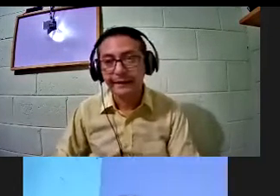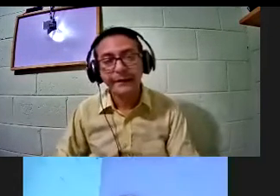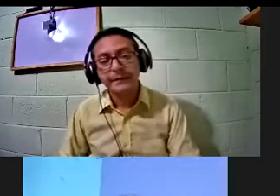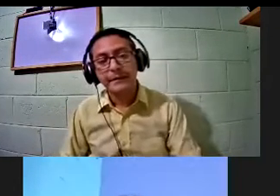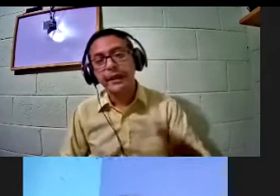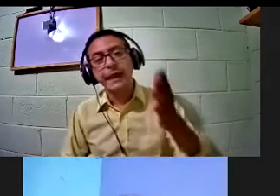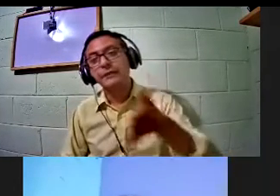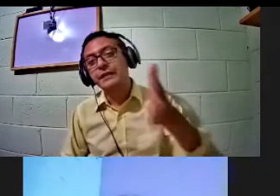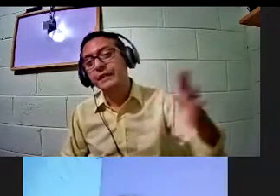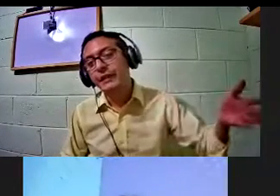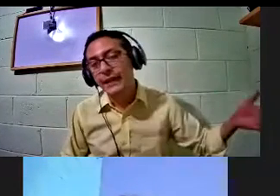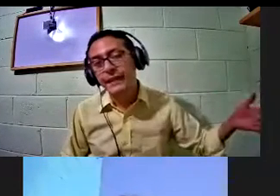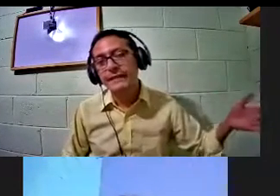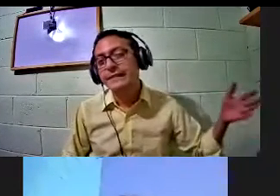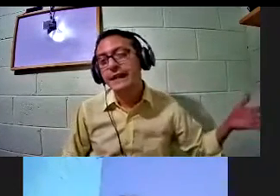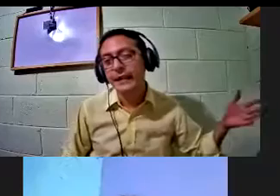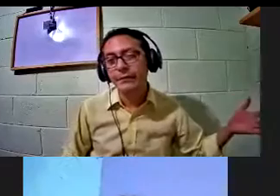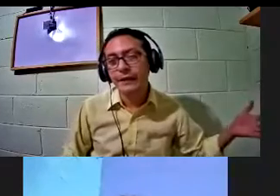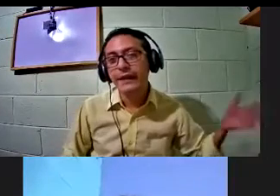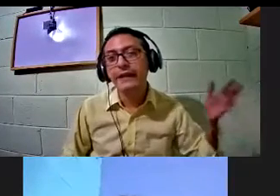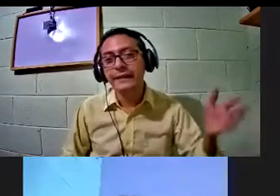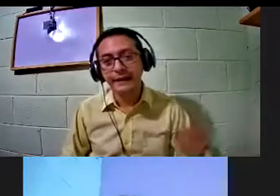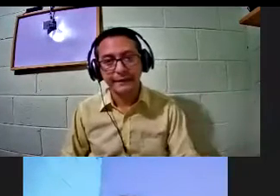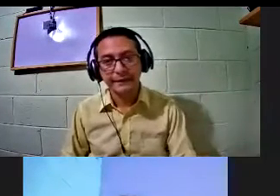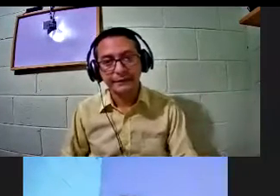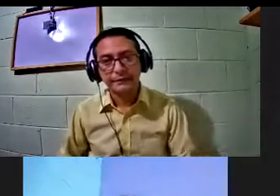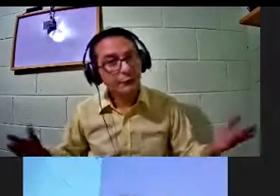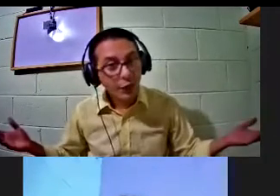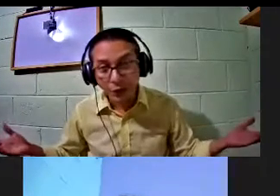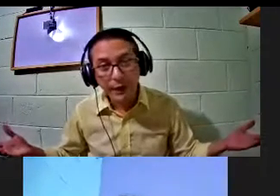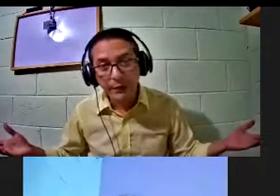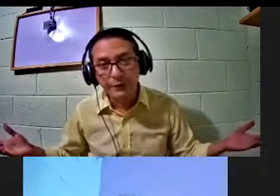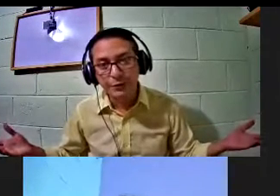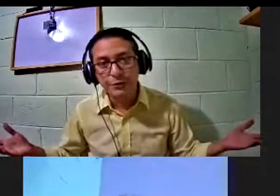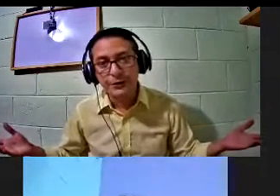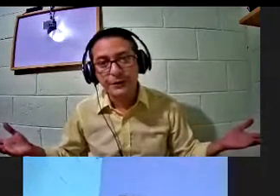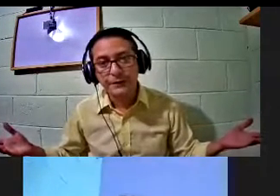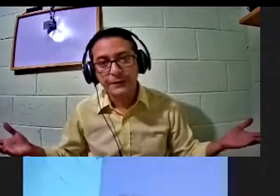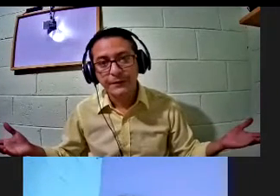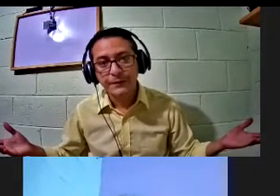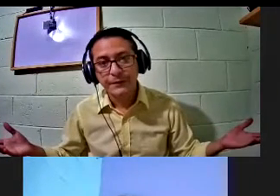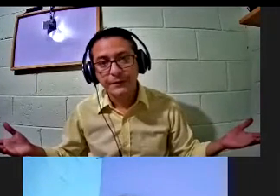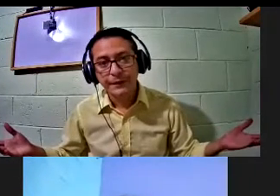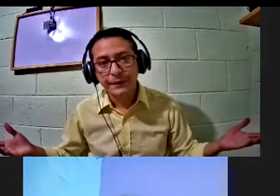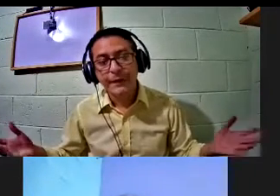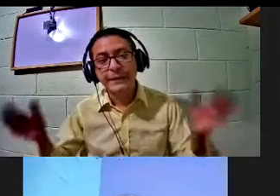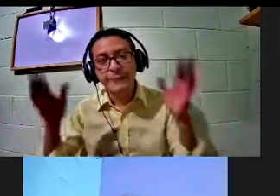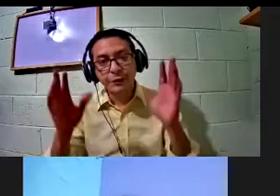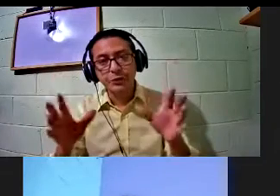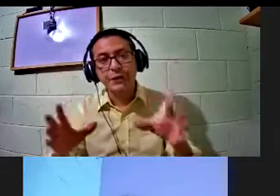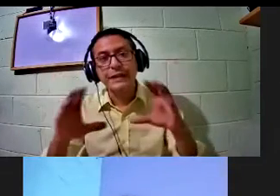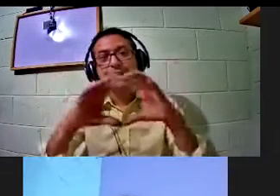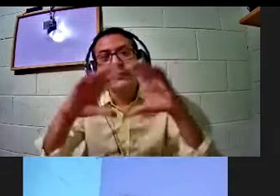I can't. I am receiving classes every day at night. You are talking about the future. But